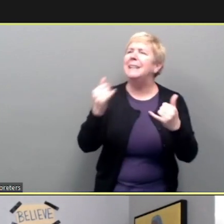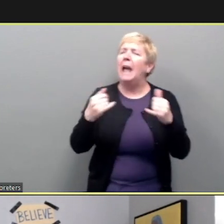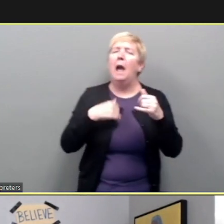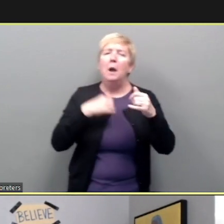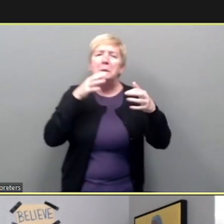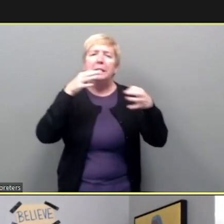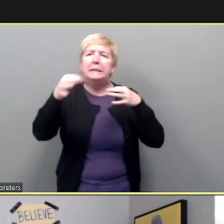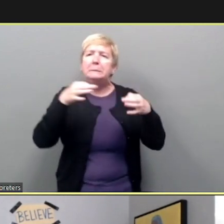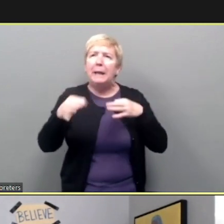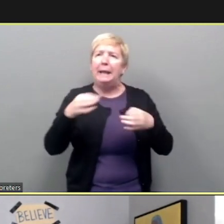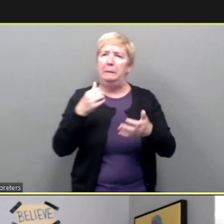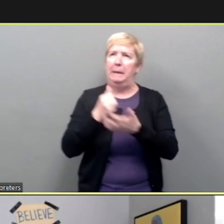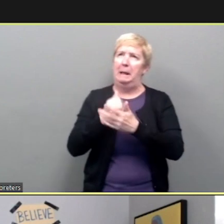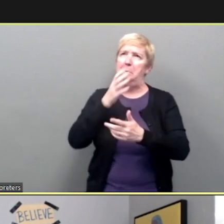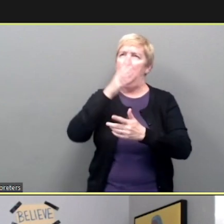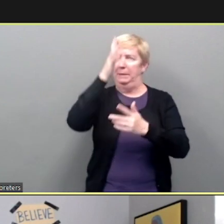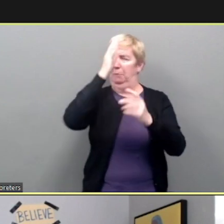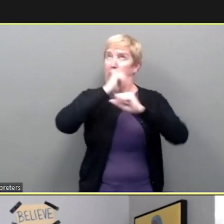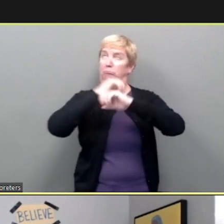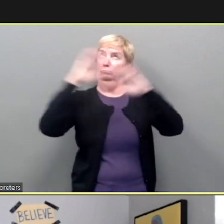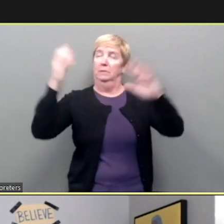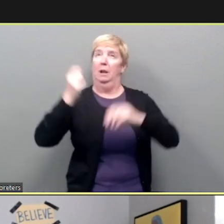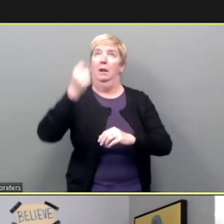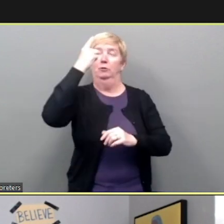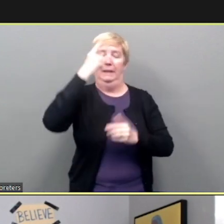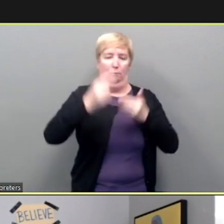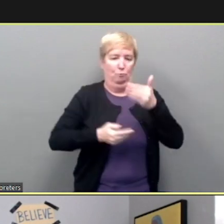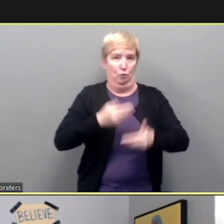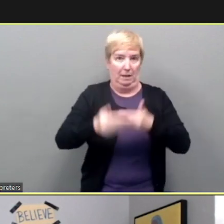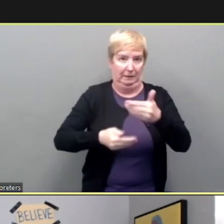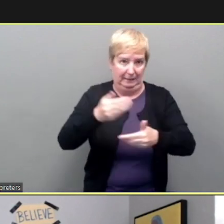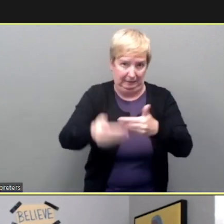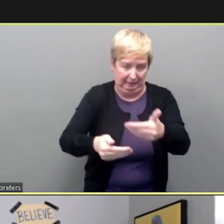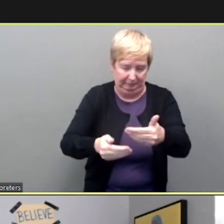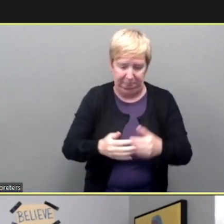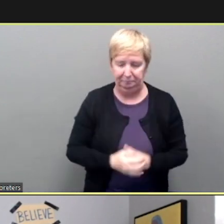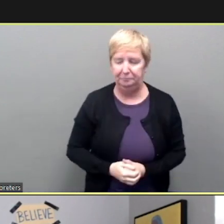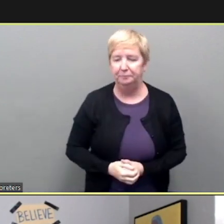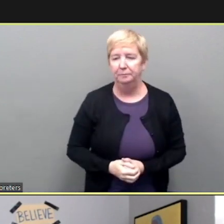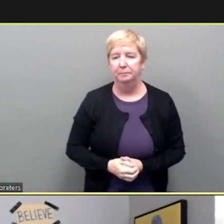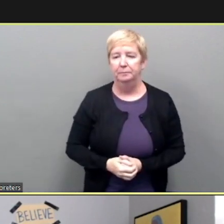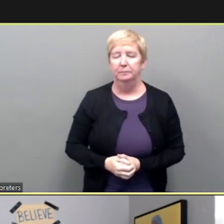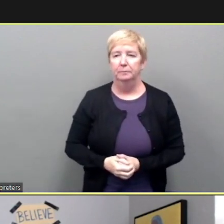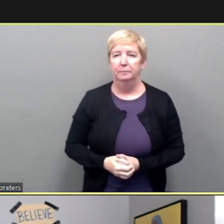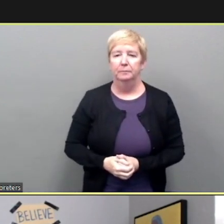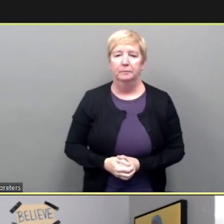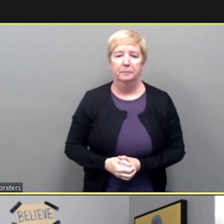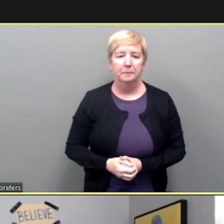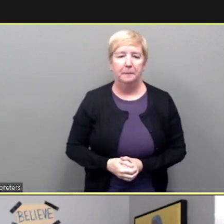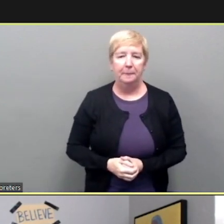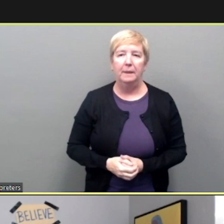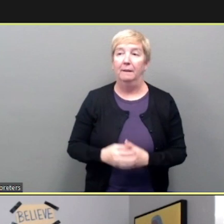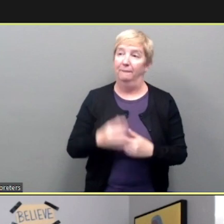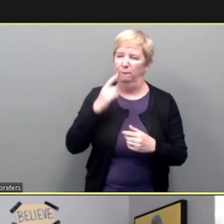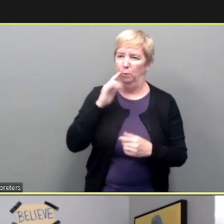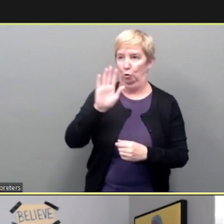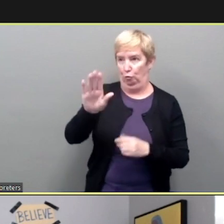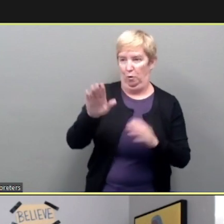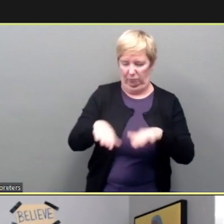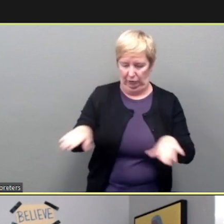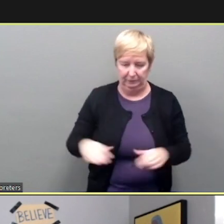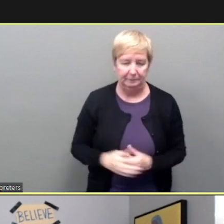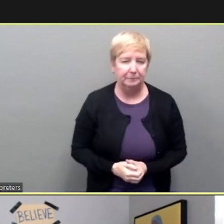for parents and children, the step-by-step vaccine process as you're going through the vaccine process for kids. Next slide.